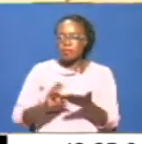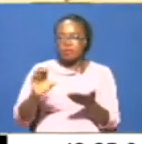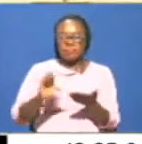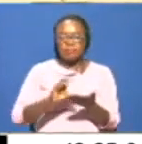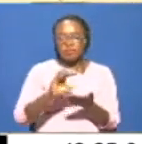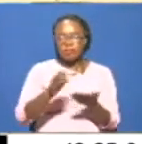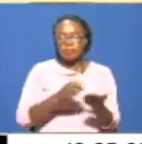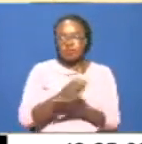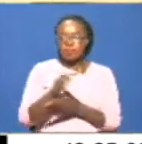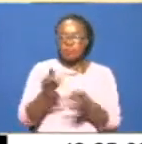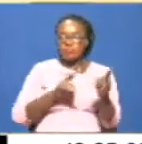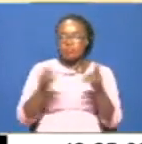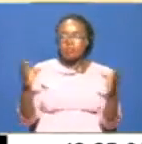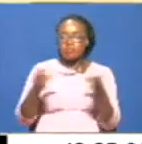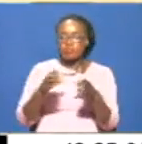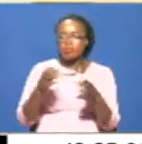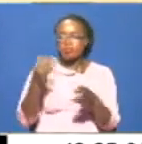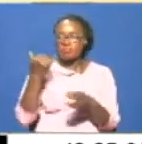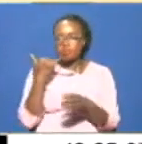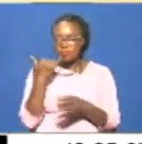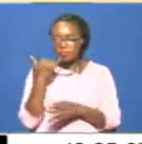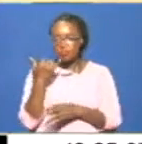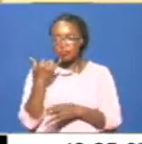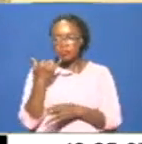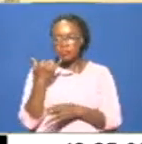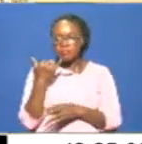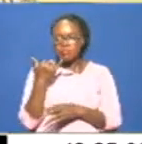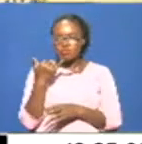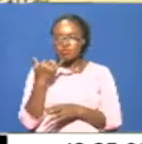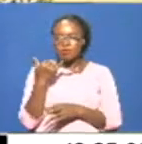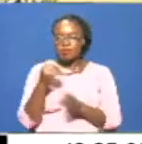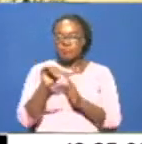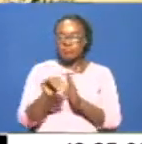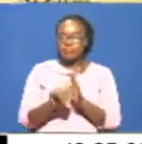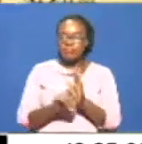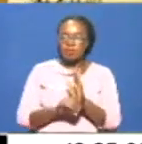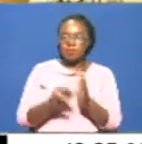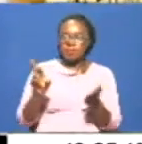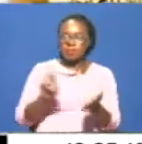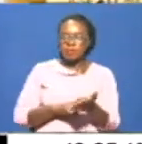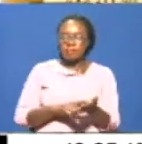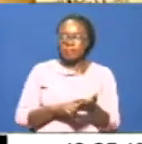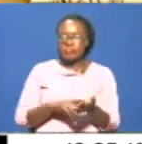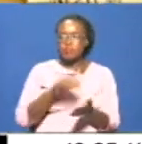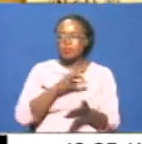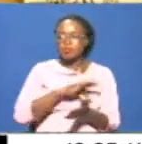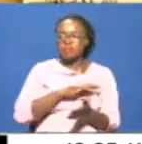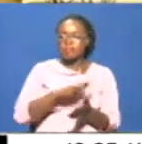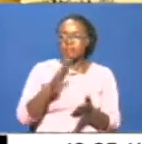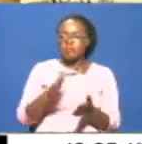through Safaricom M-Pesa platform to the identified and registered beneficiaries